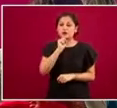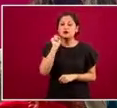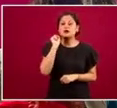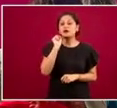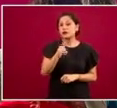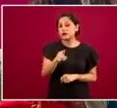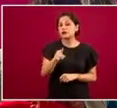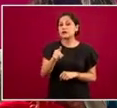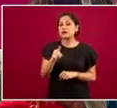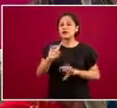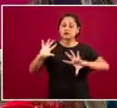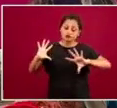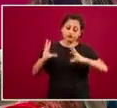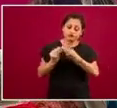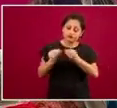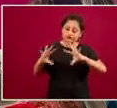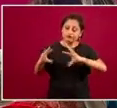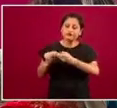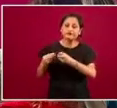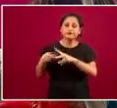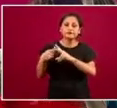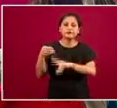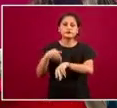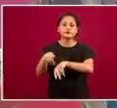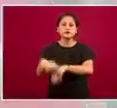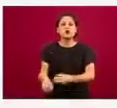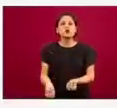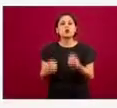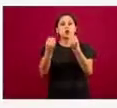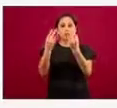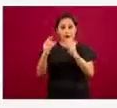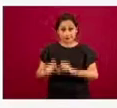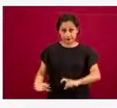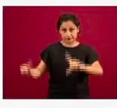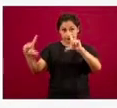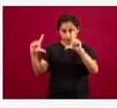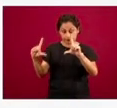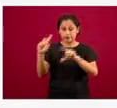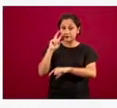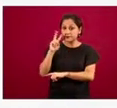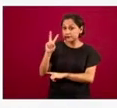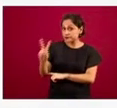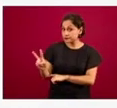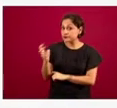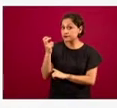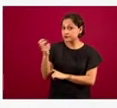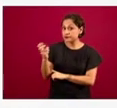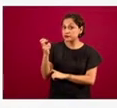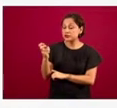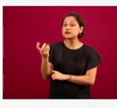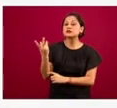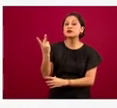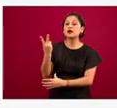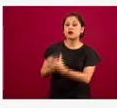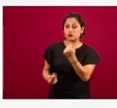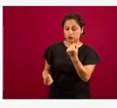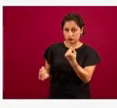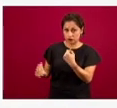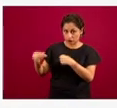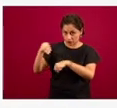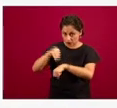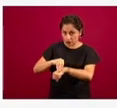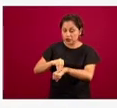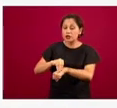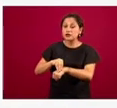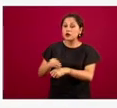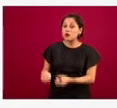at the distribution per state, and we can also look directly at the accumulated incidence rate. From now